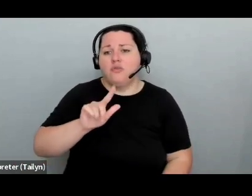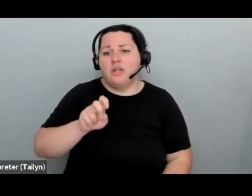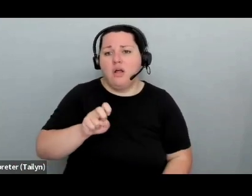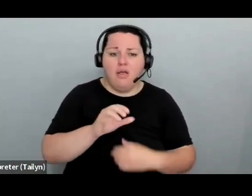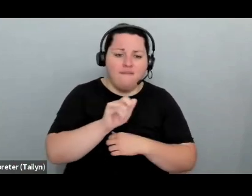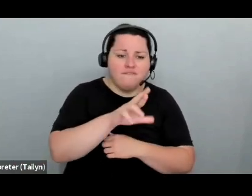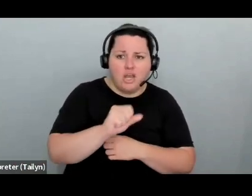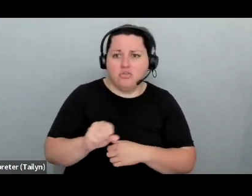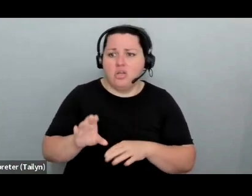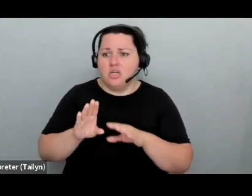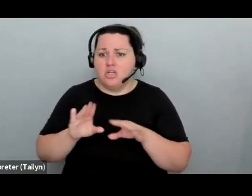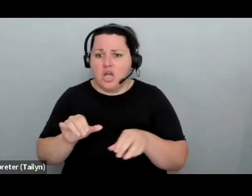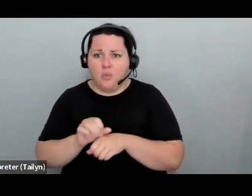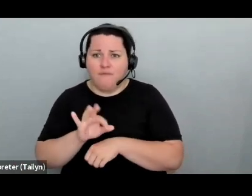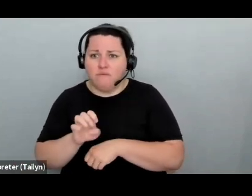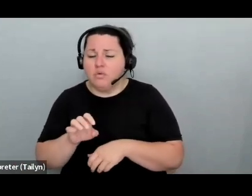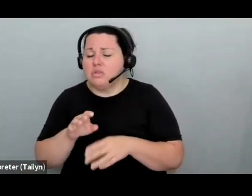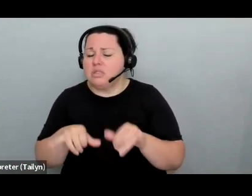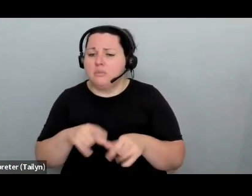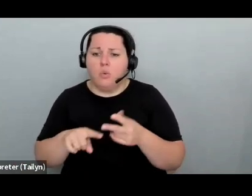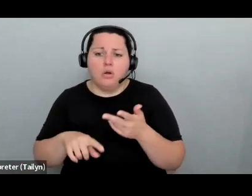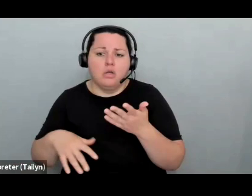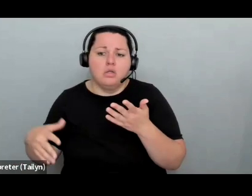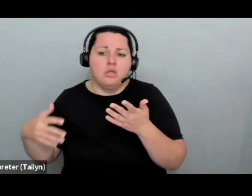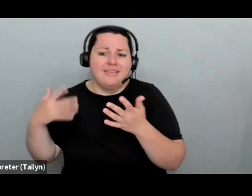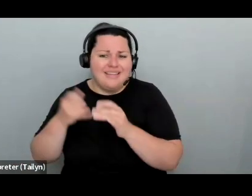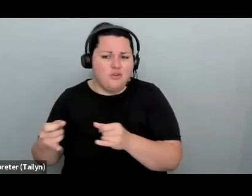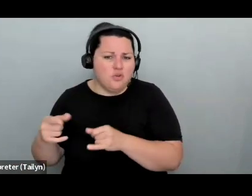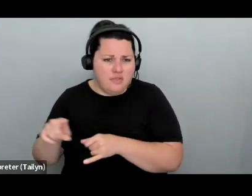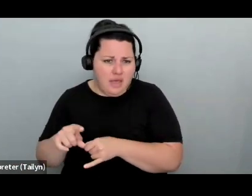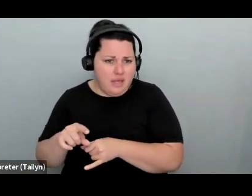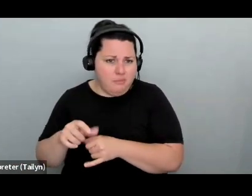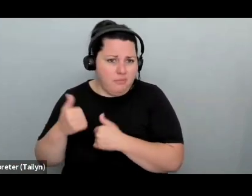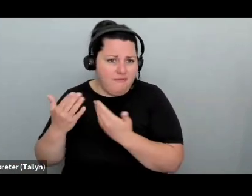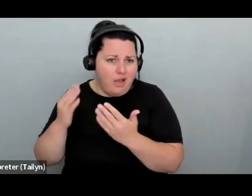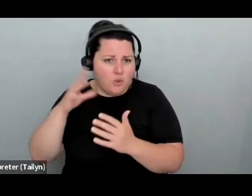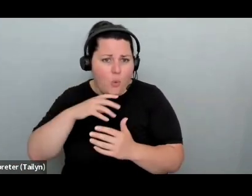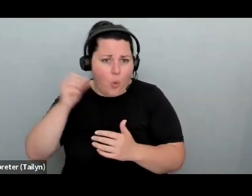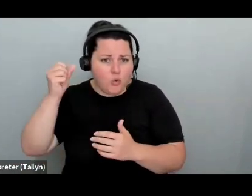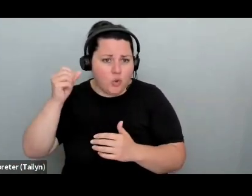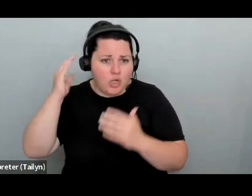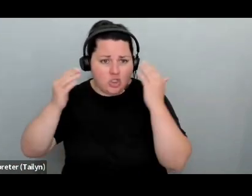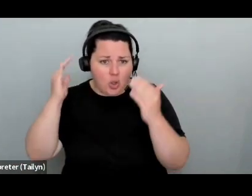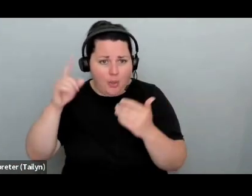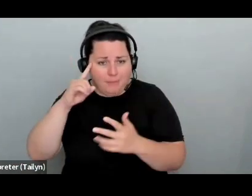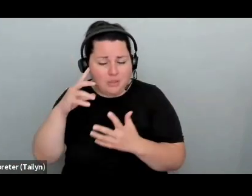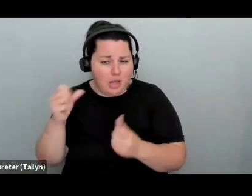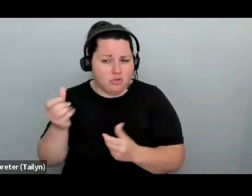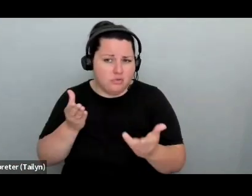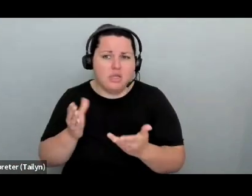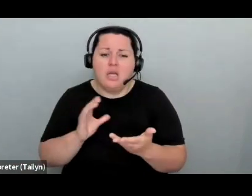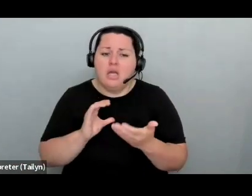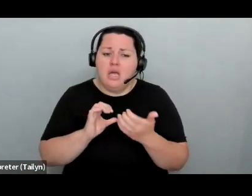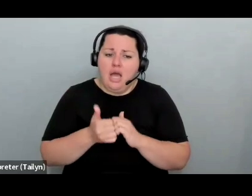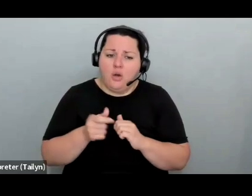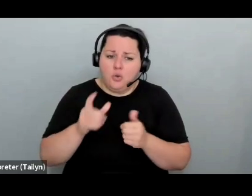System or the individuals that provide older adult mental health services? How do you partner with your